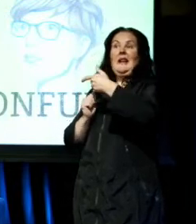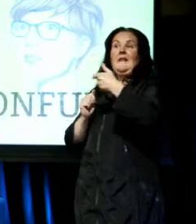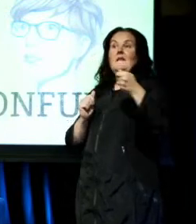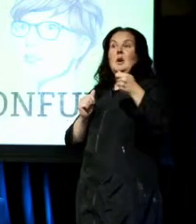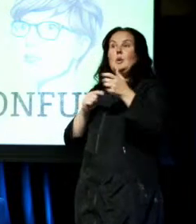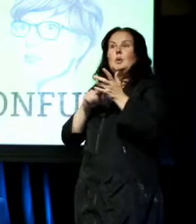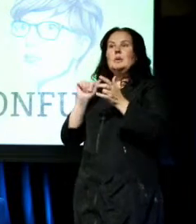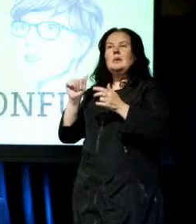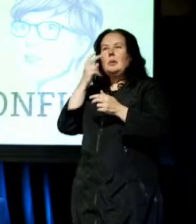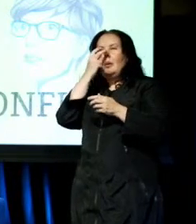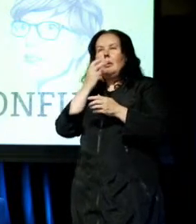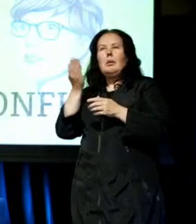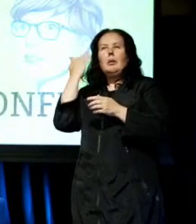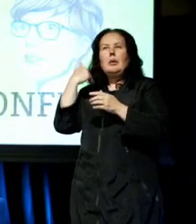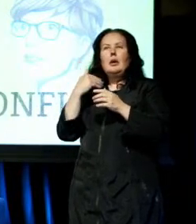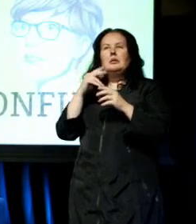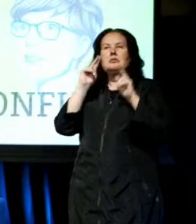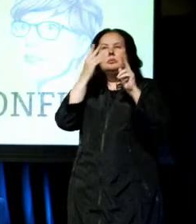house party.